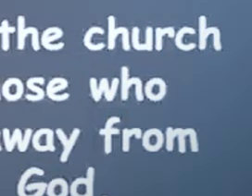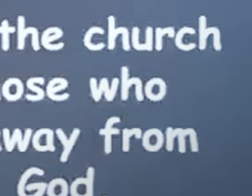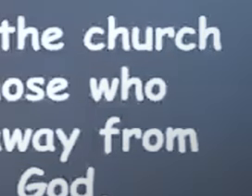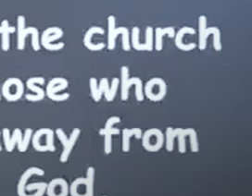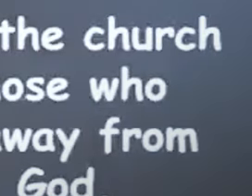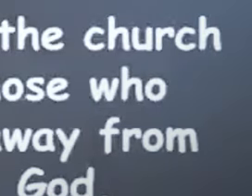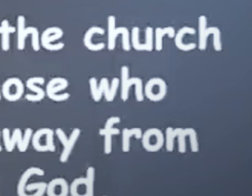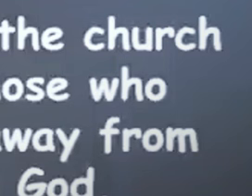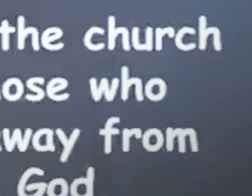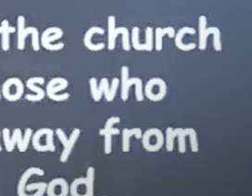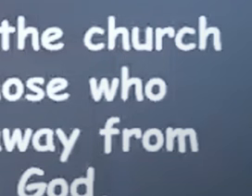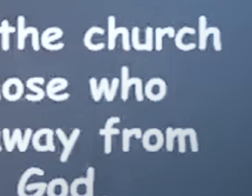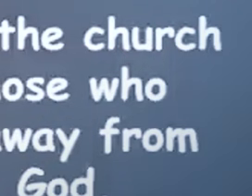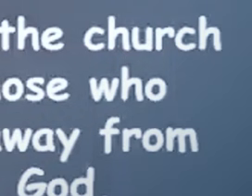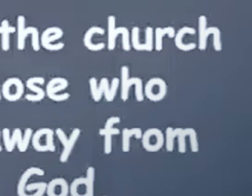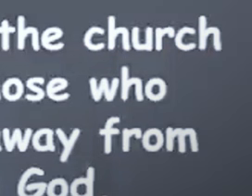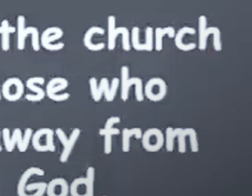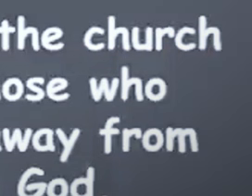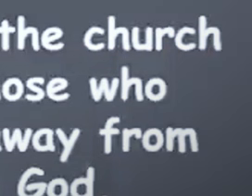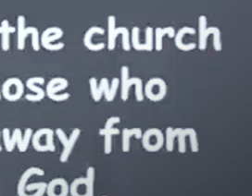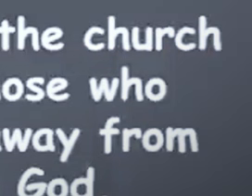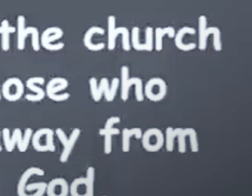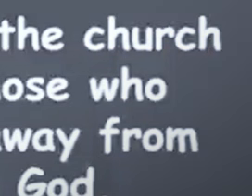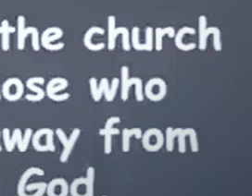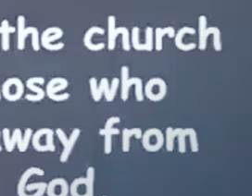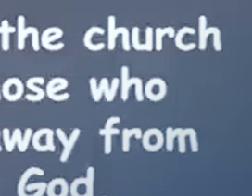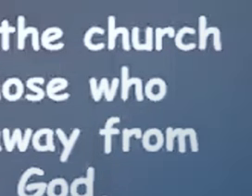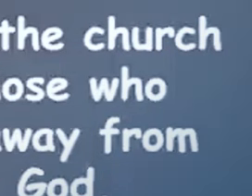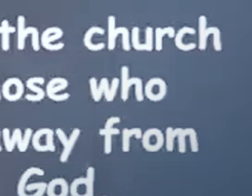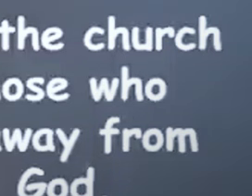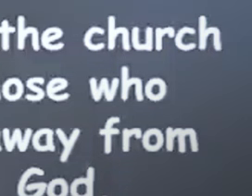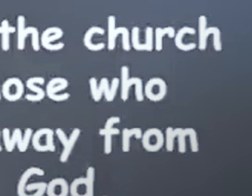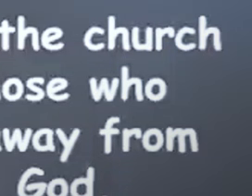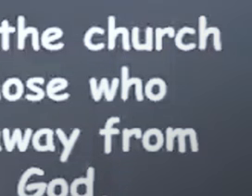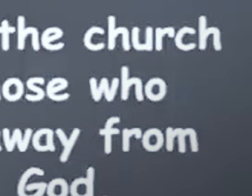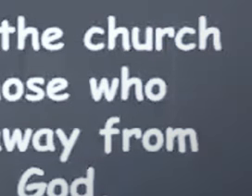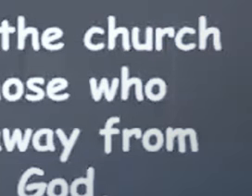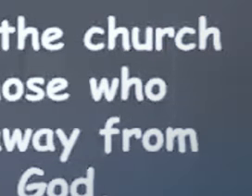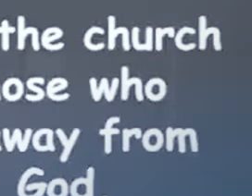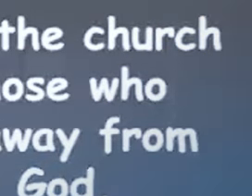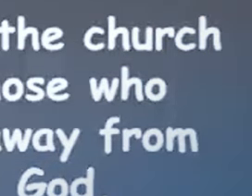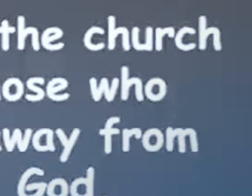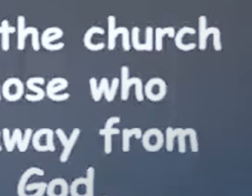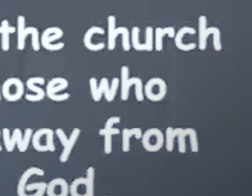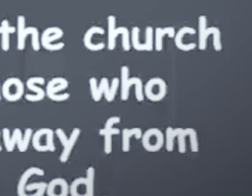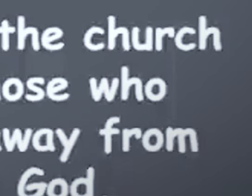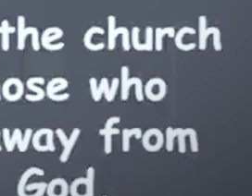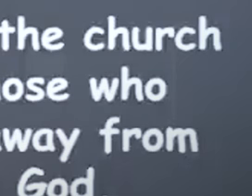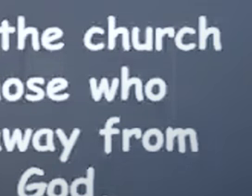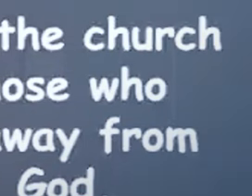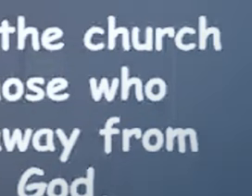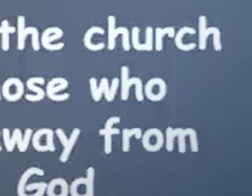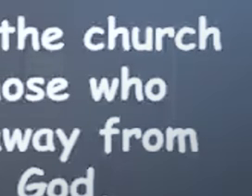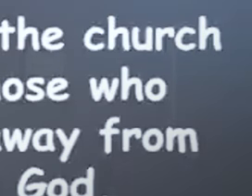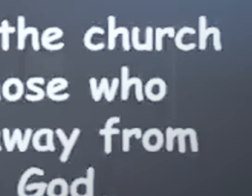And everyone who confesses the name of the Lord must turn away from